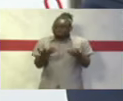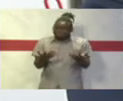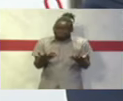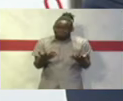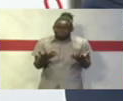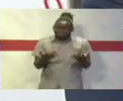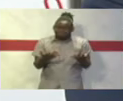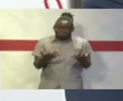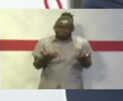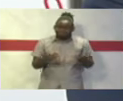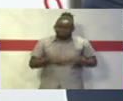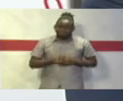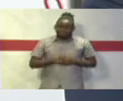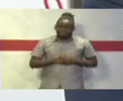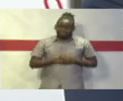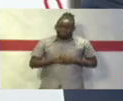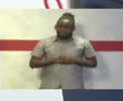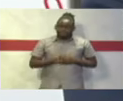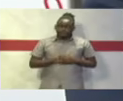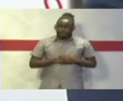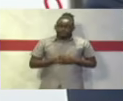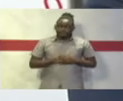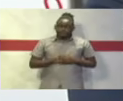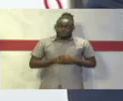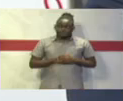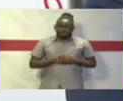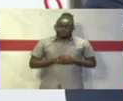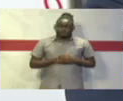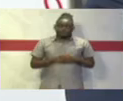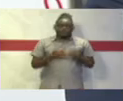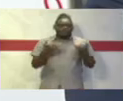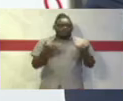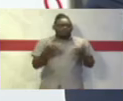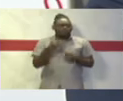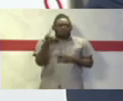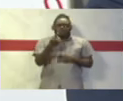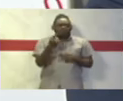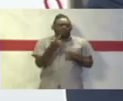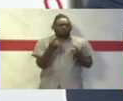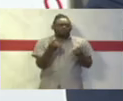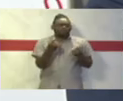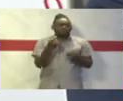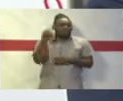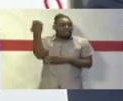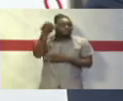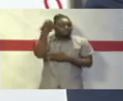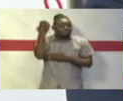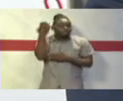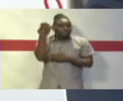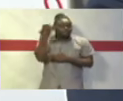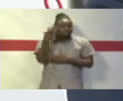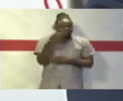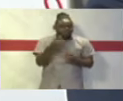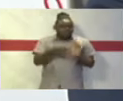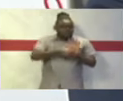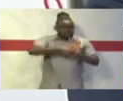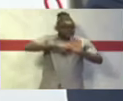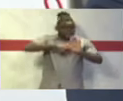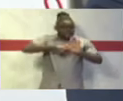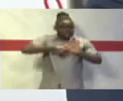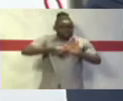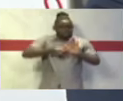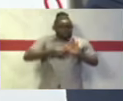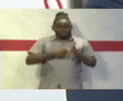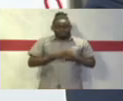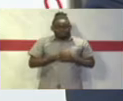officially we are doing the emergency surgeries and the very urgent surgeries until